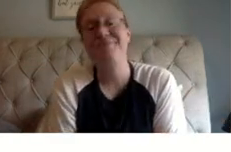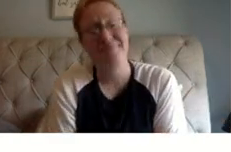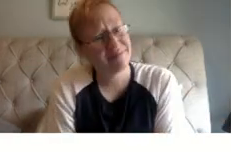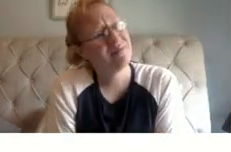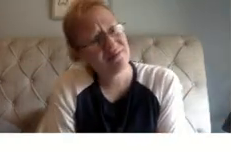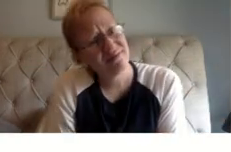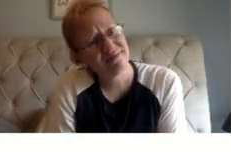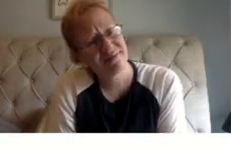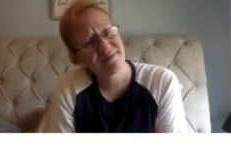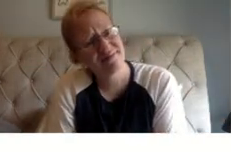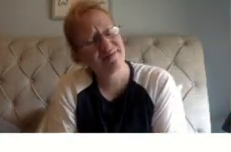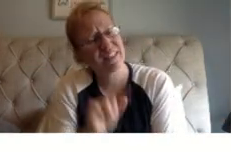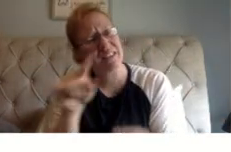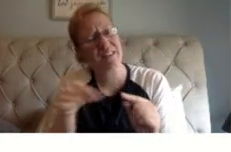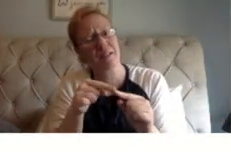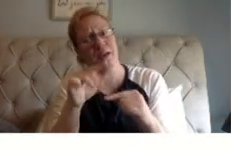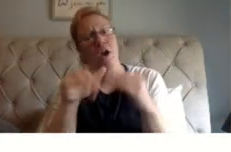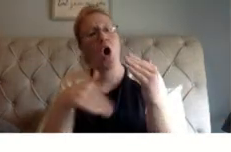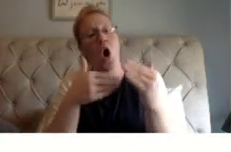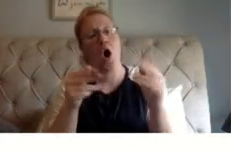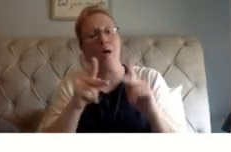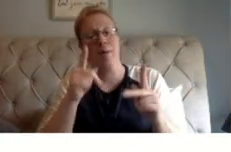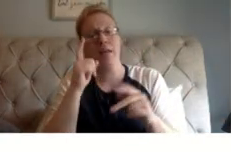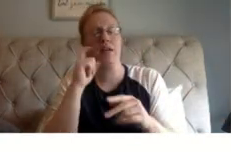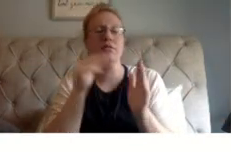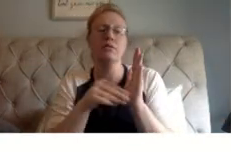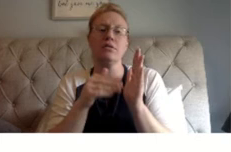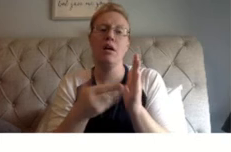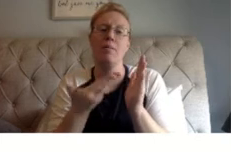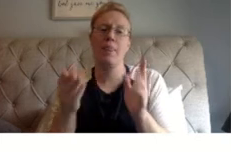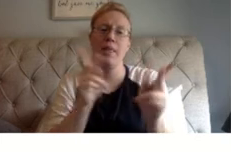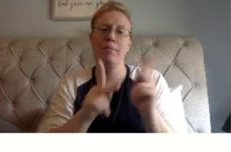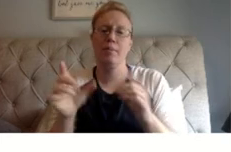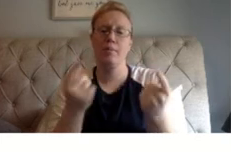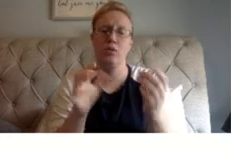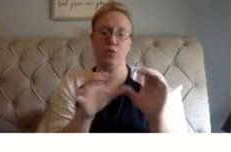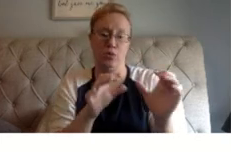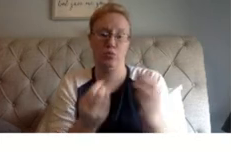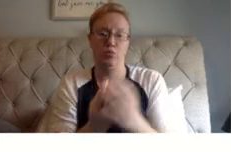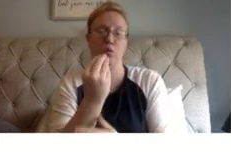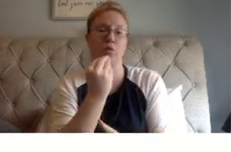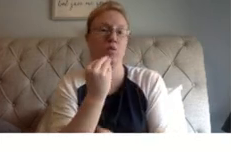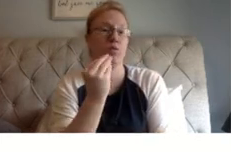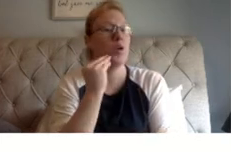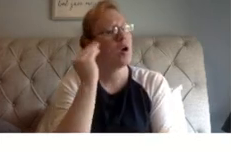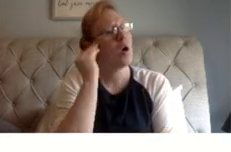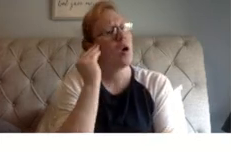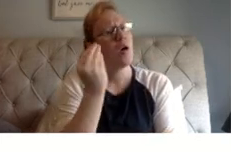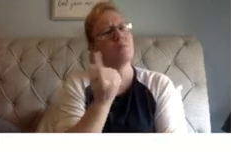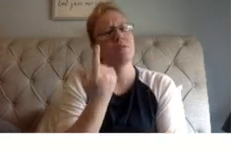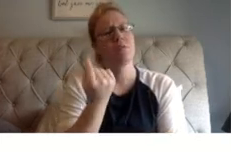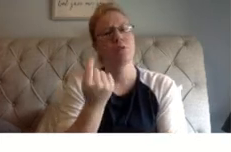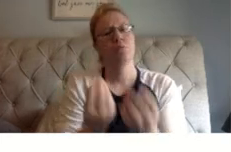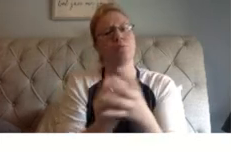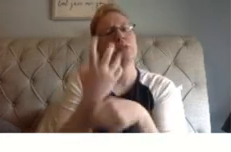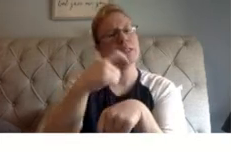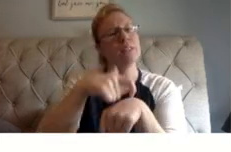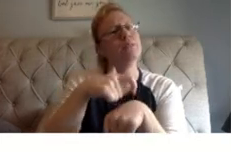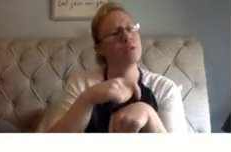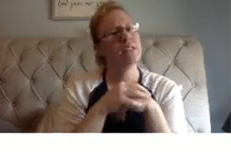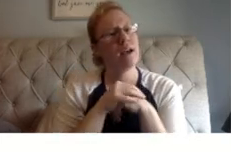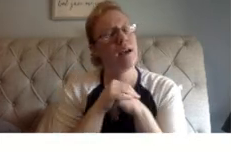Yeah, it is. It's just about all people. Because it's a common thing that people do. Growing food at home is a common thing people do in the springtime.